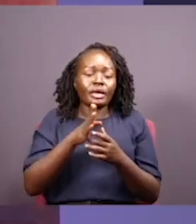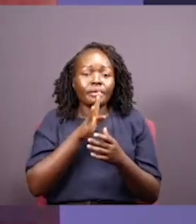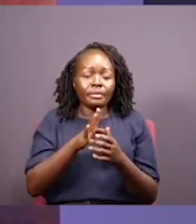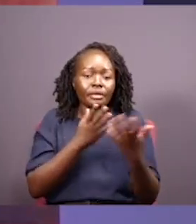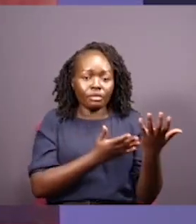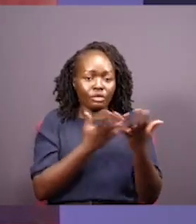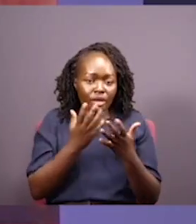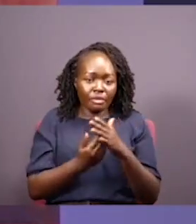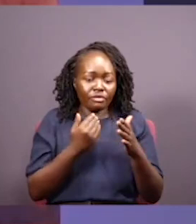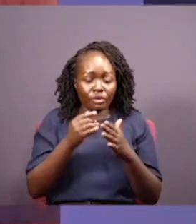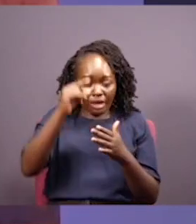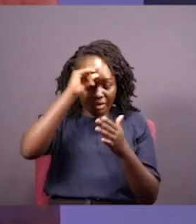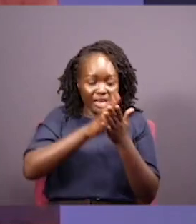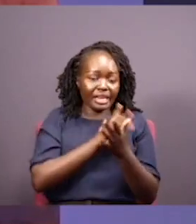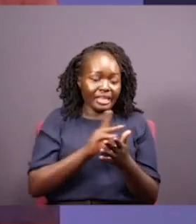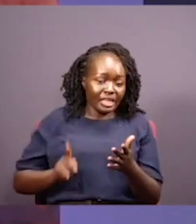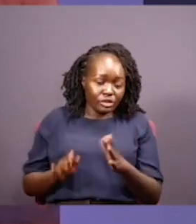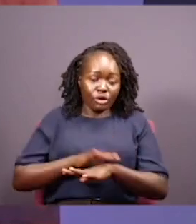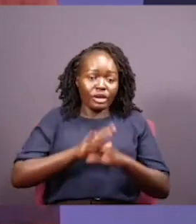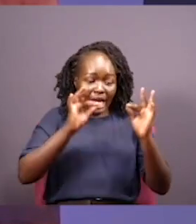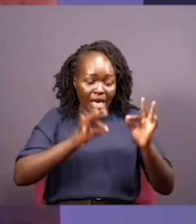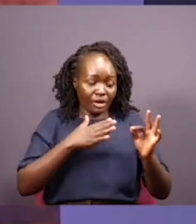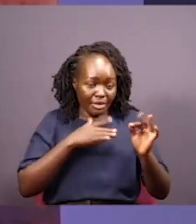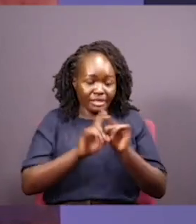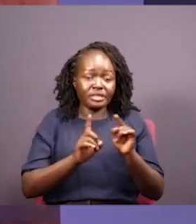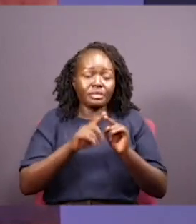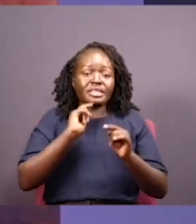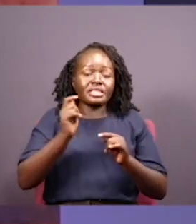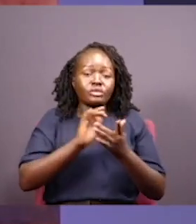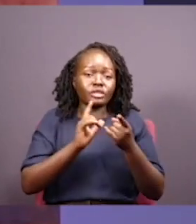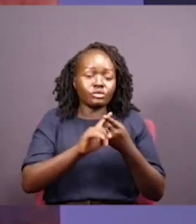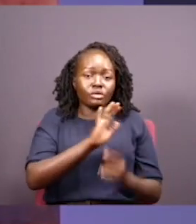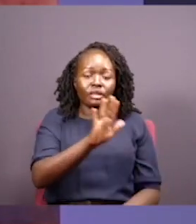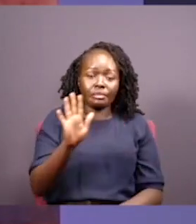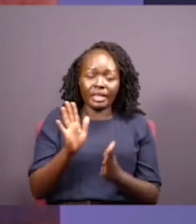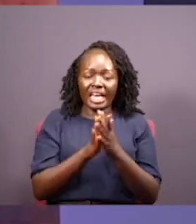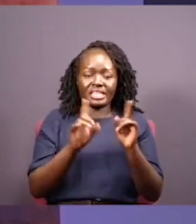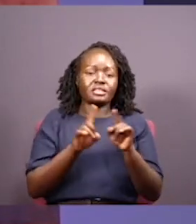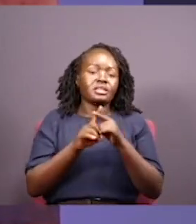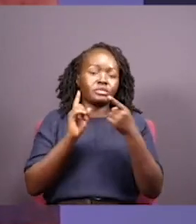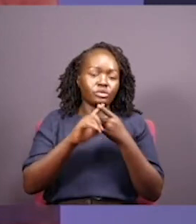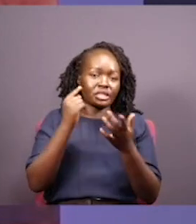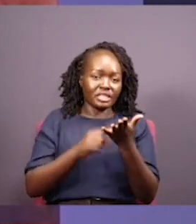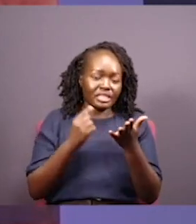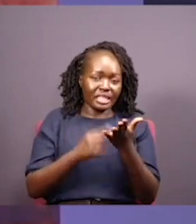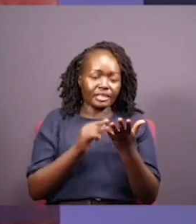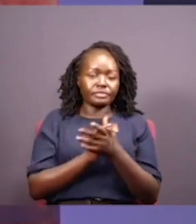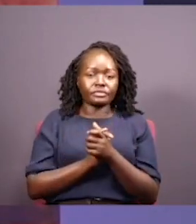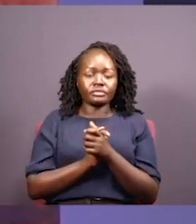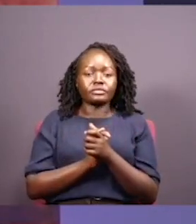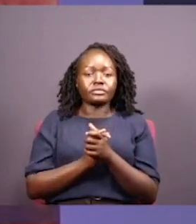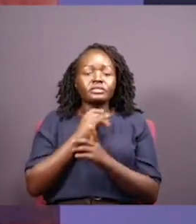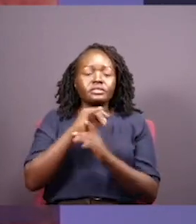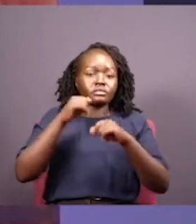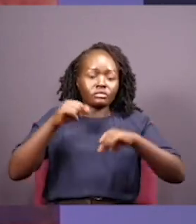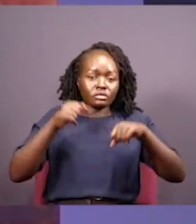and kings on my account as a testimony to them and to the Gentiles." And so it is possible that